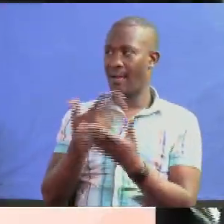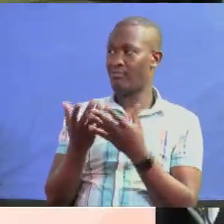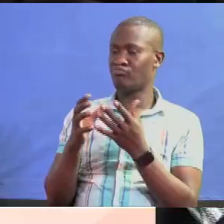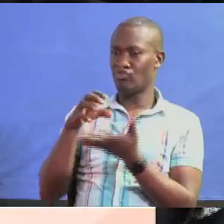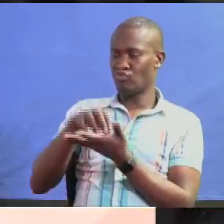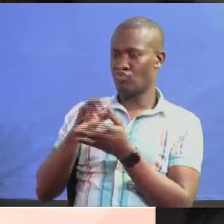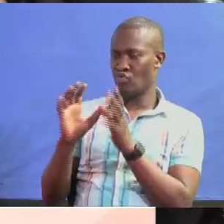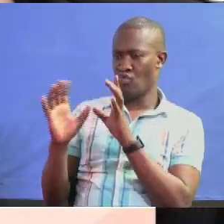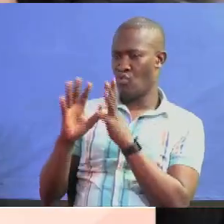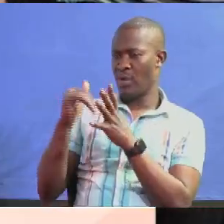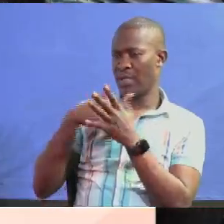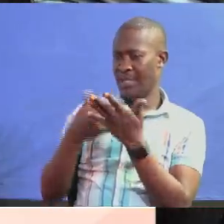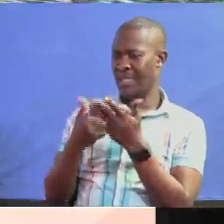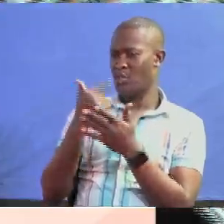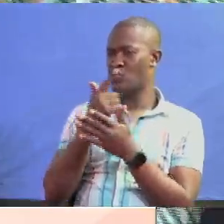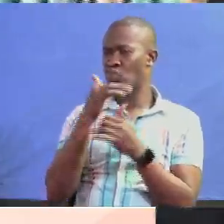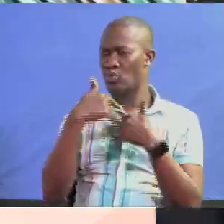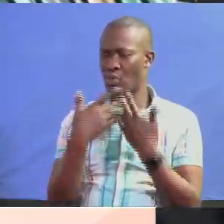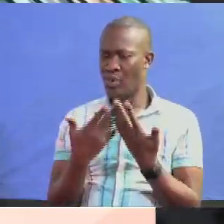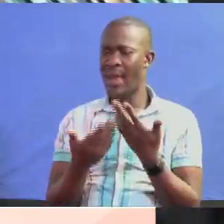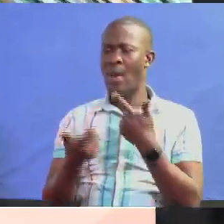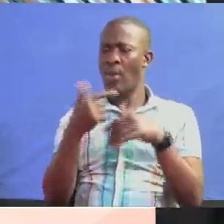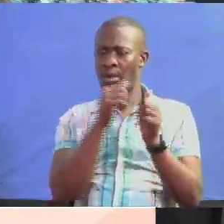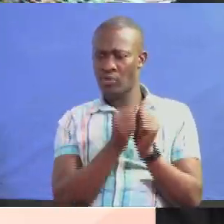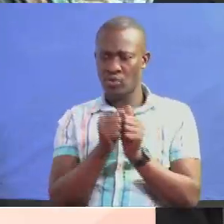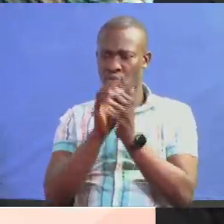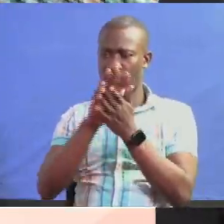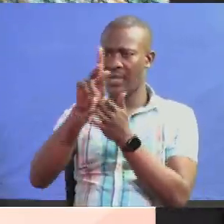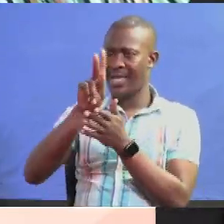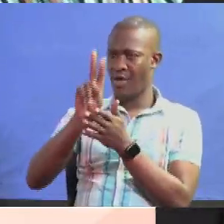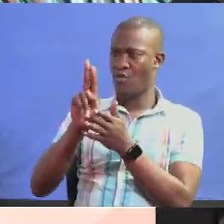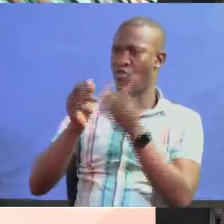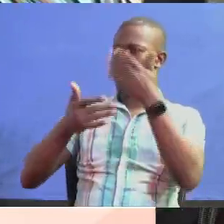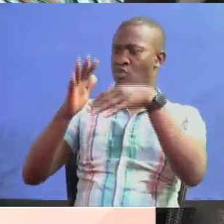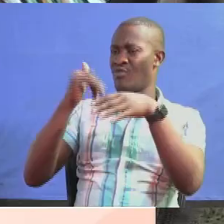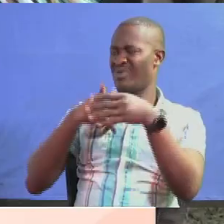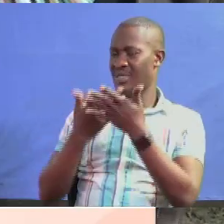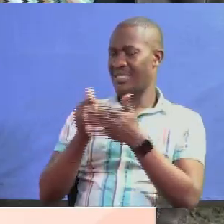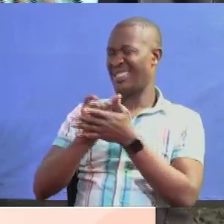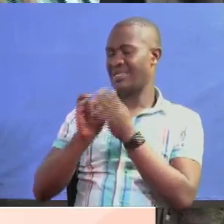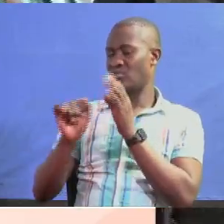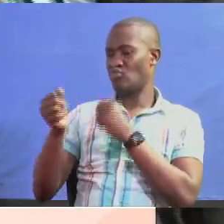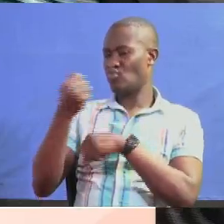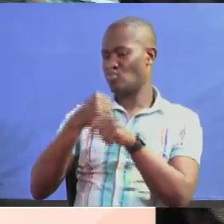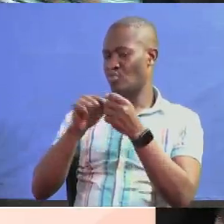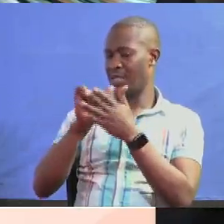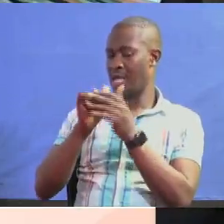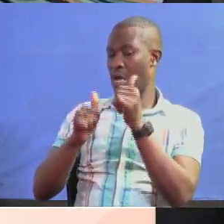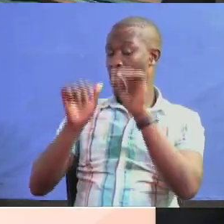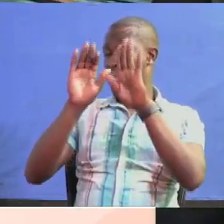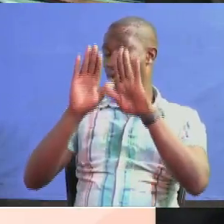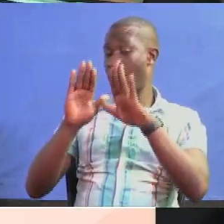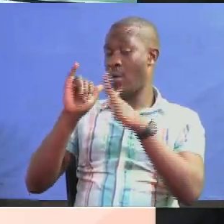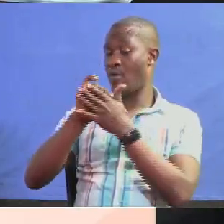pacja ni miongoni mwa mashirika yaliyoshirikiana na chuo kikuu cha Kenyatta katika zoezi hili, ambapo umuhimu wa